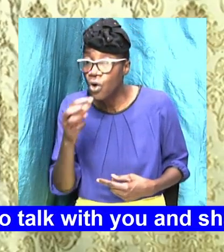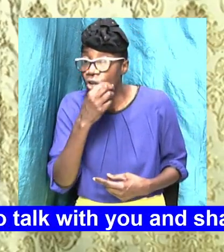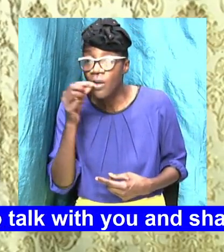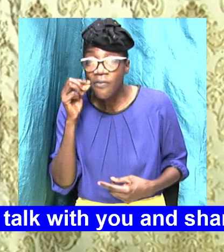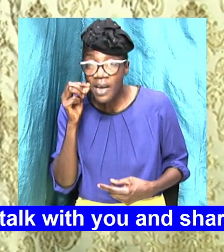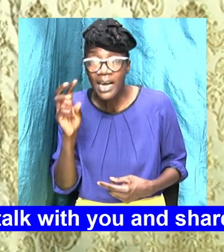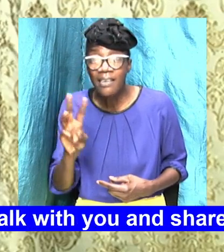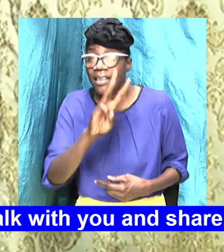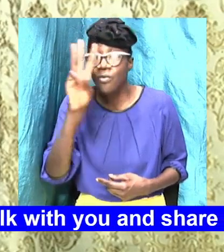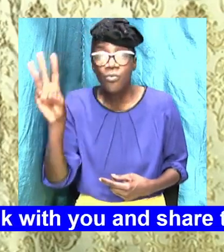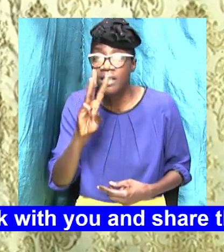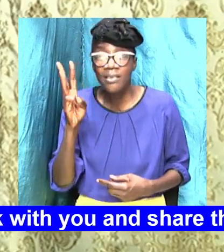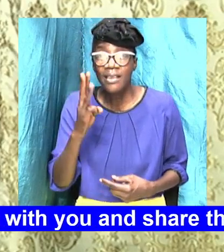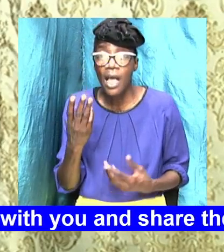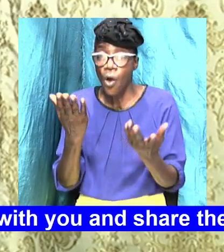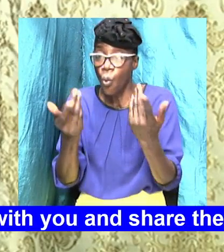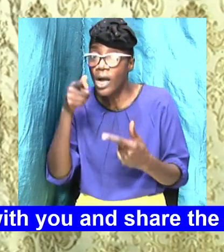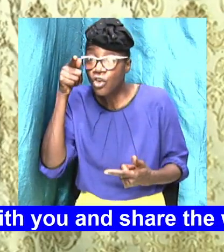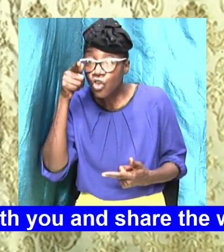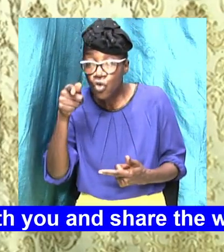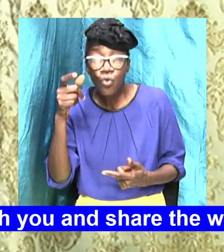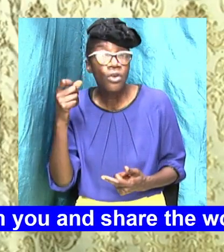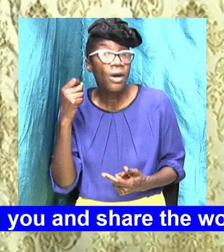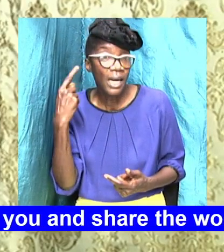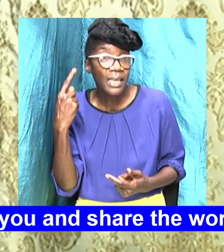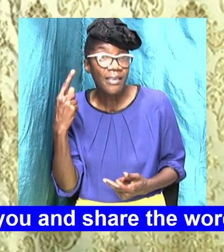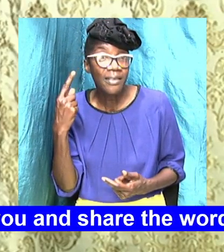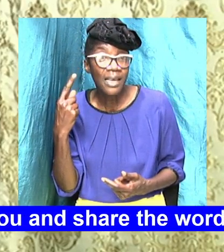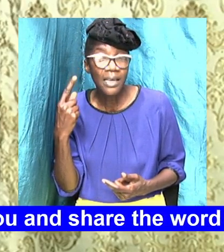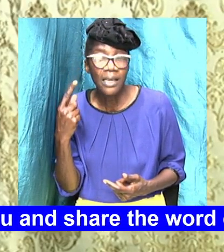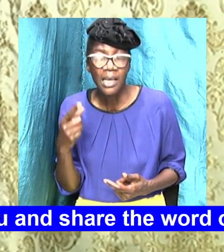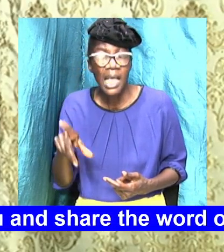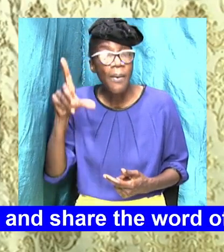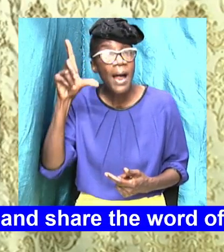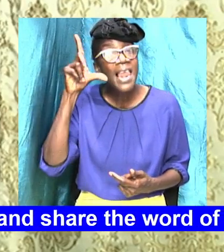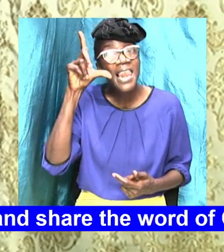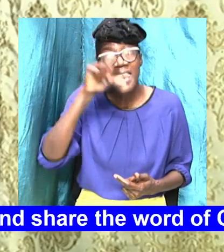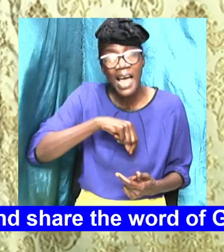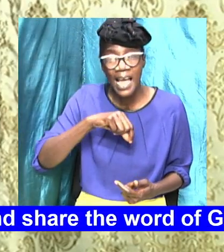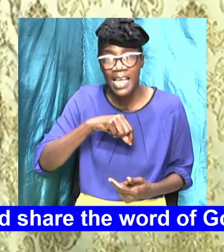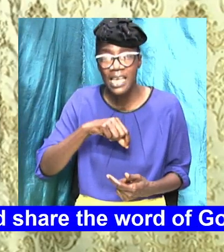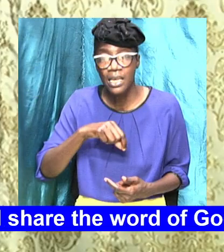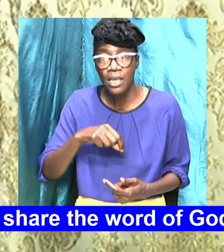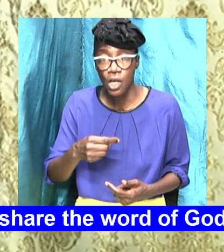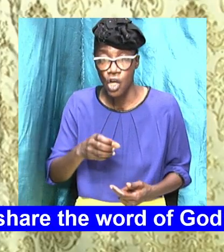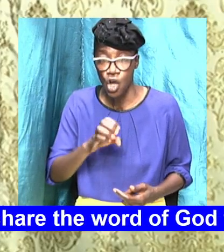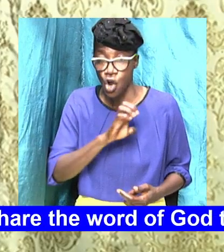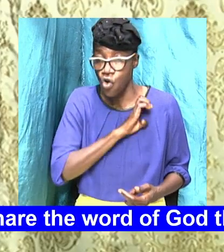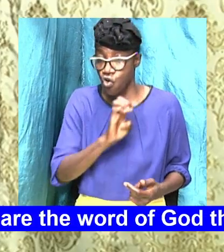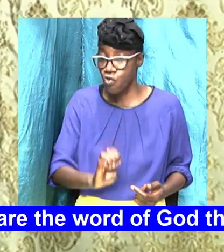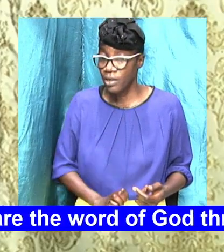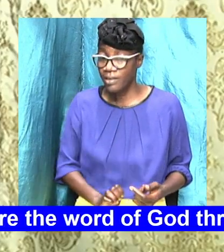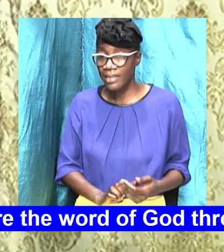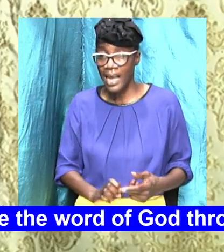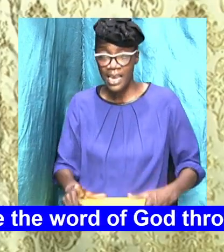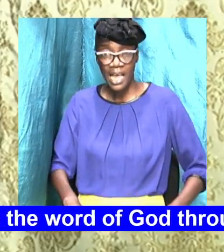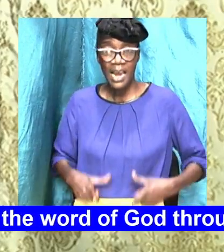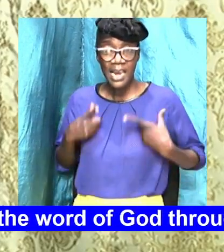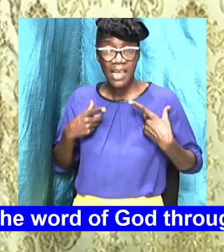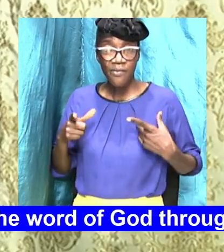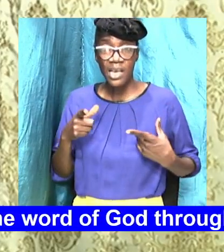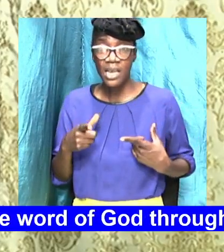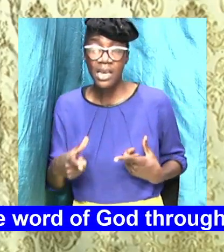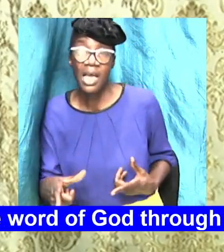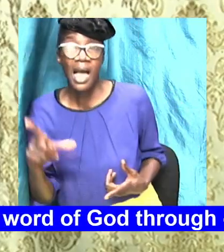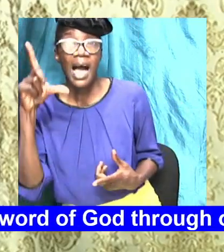is Wednesday. I want you to understand that you are a defeated Christian and you are living a defeated life. And if you, that is